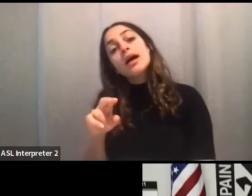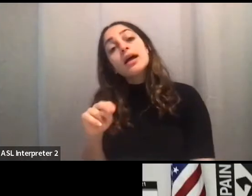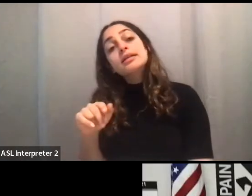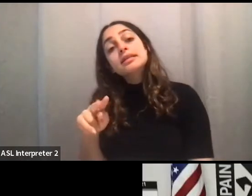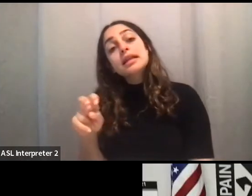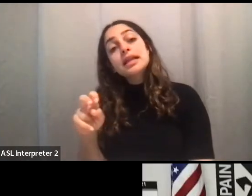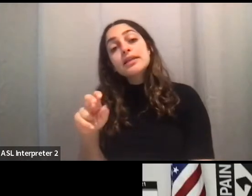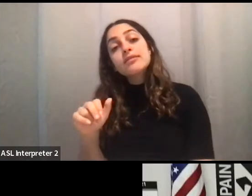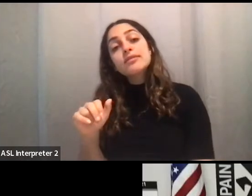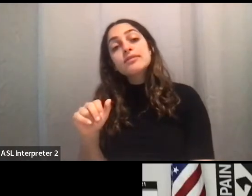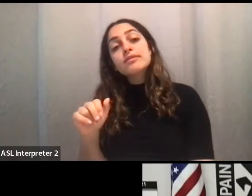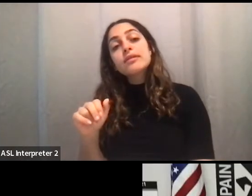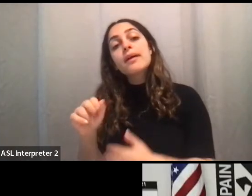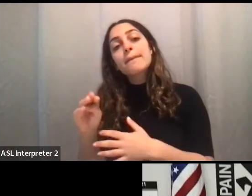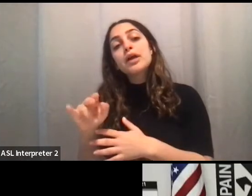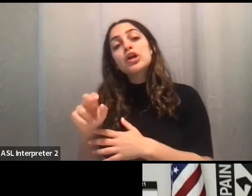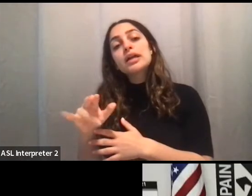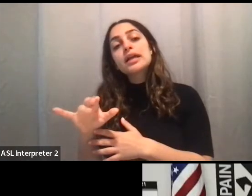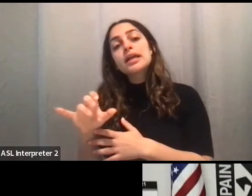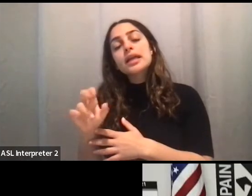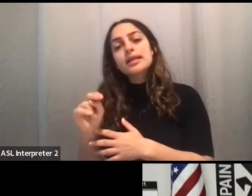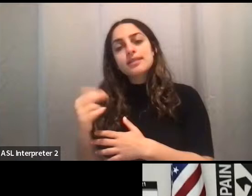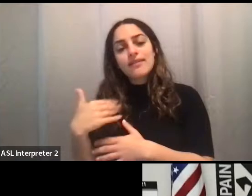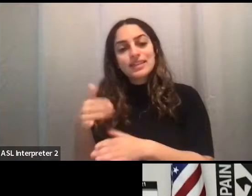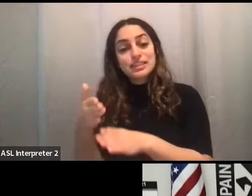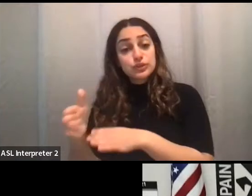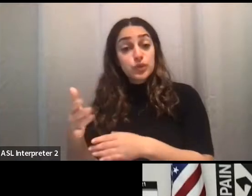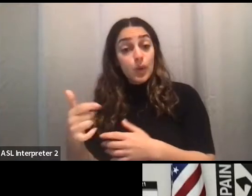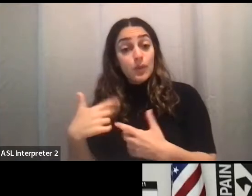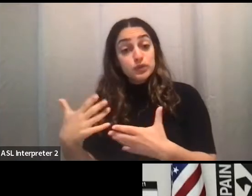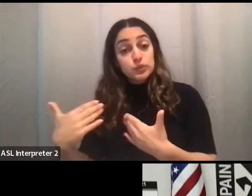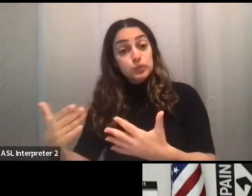this industry so i wanted to allow you to resume